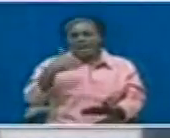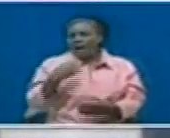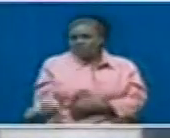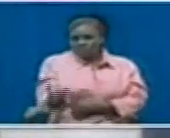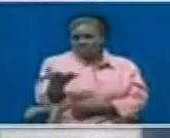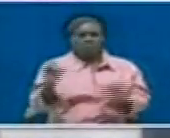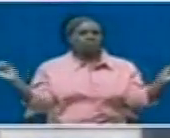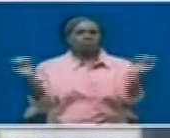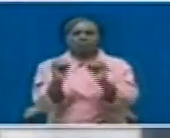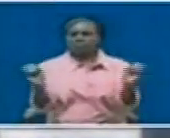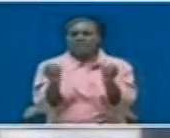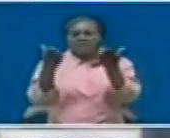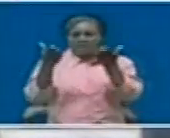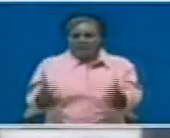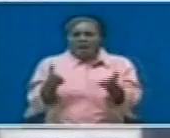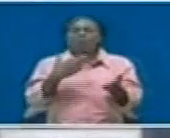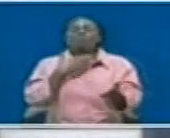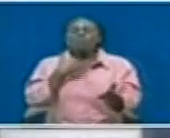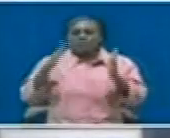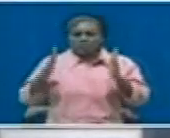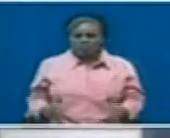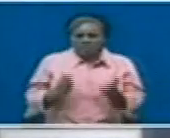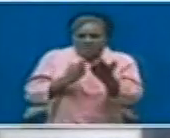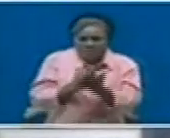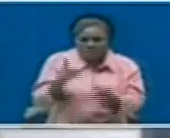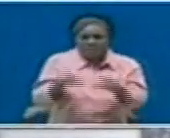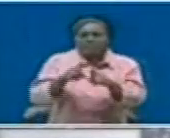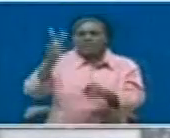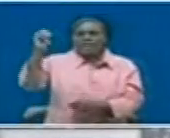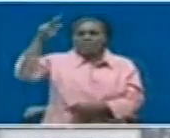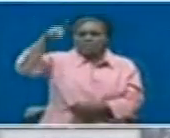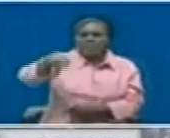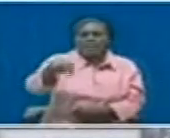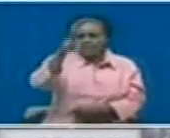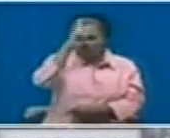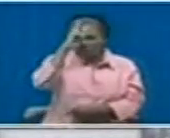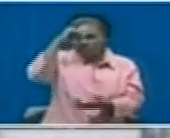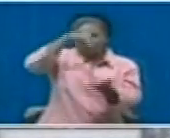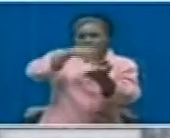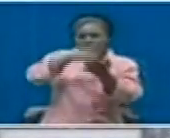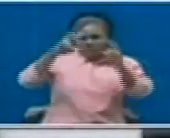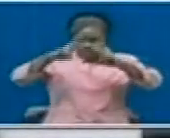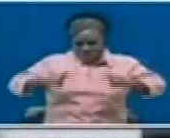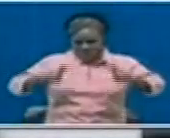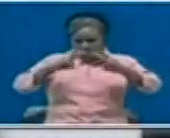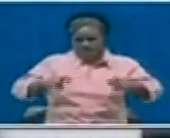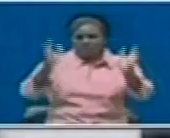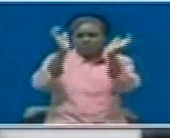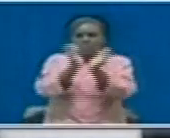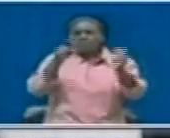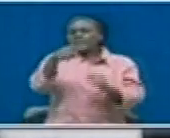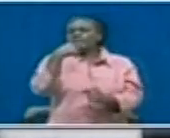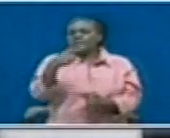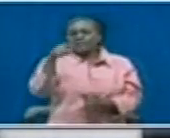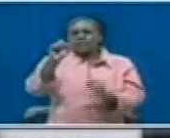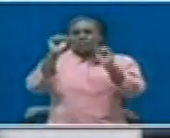guruneti. Now, human rights organizations and a member of parliament want the police involved, investigated and charged in what they say